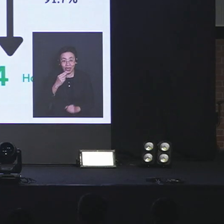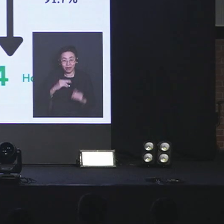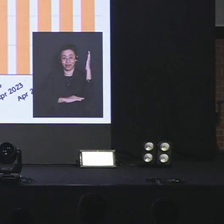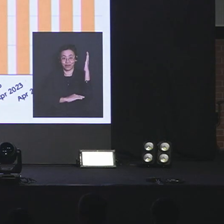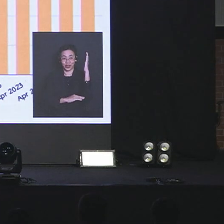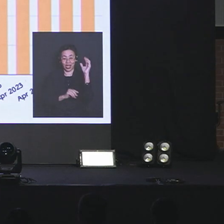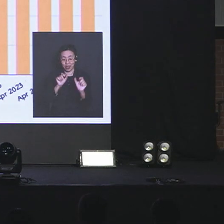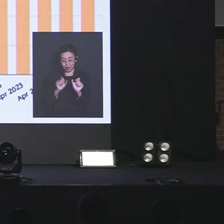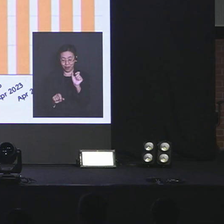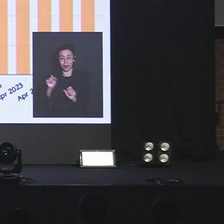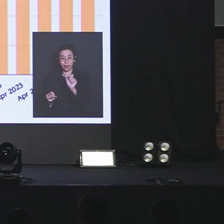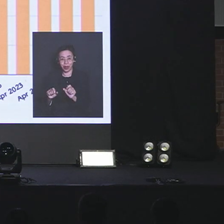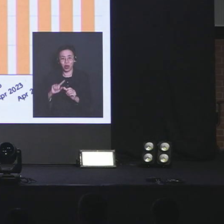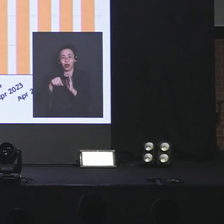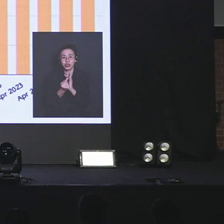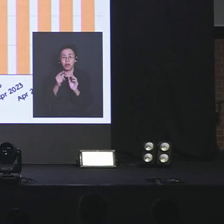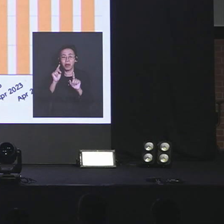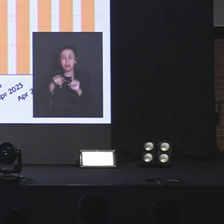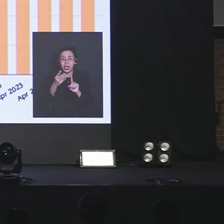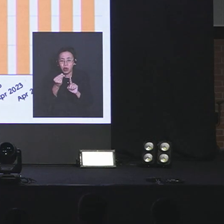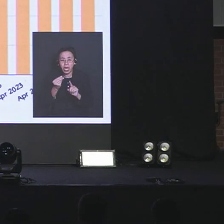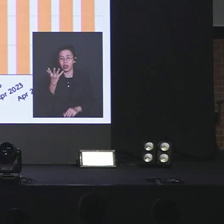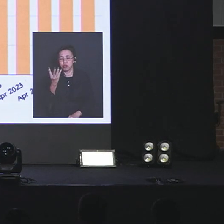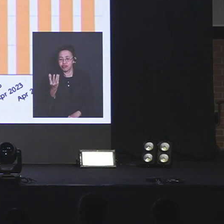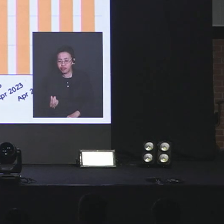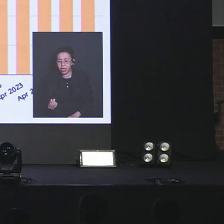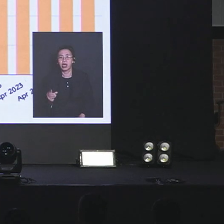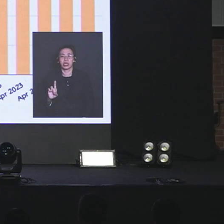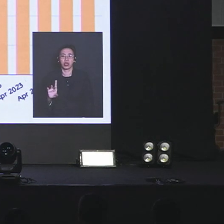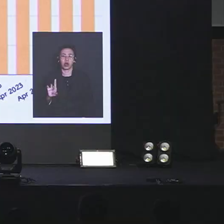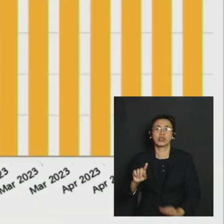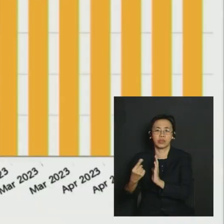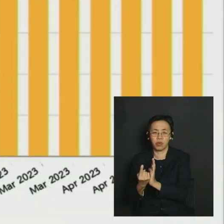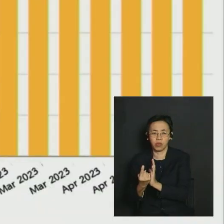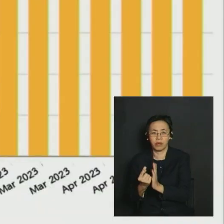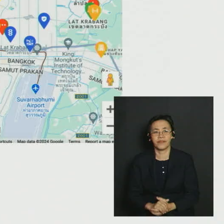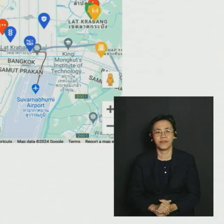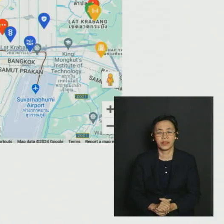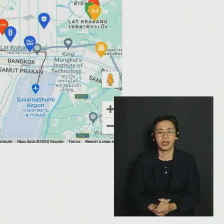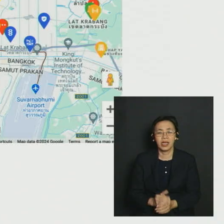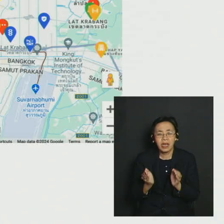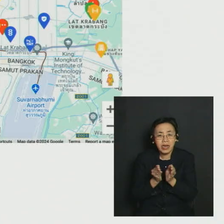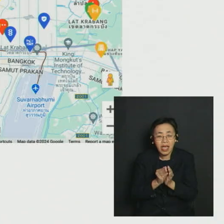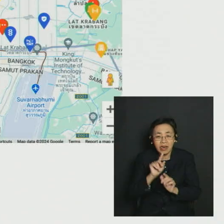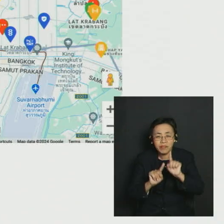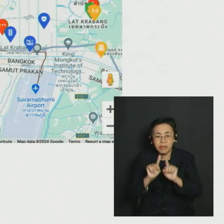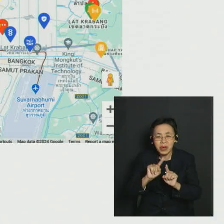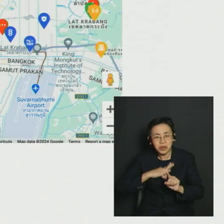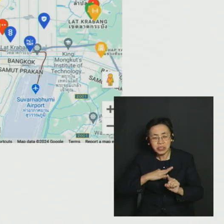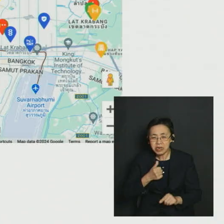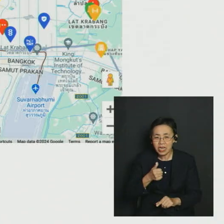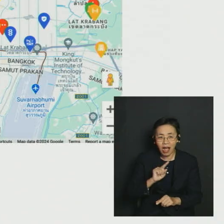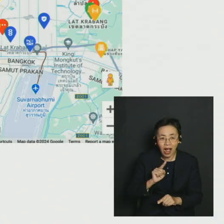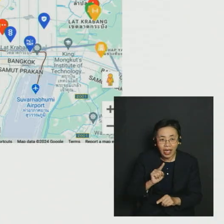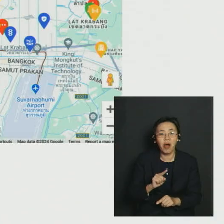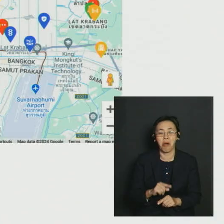hours. And yeah, the rating go up by time to time. So right now